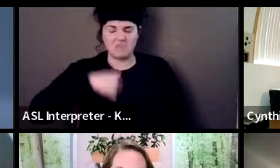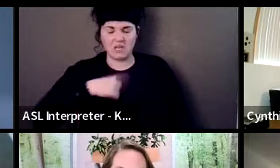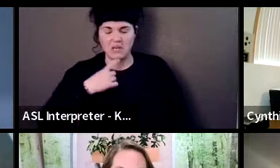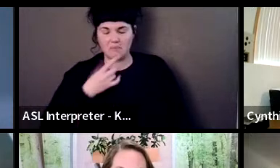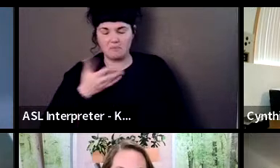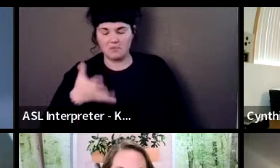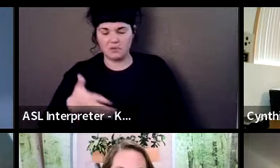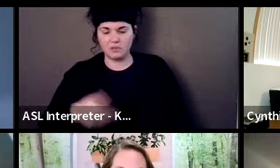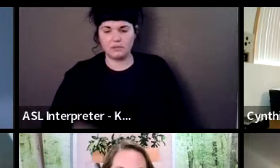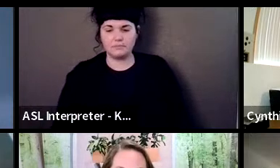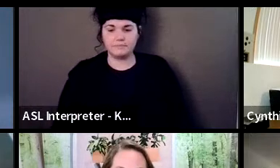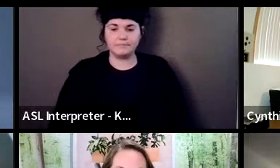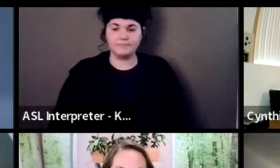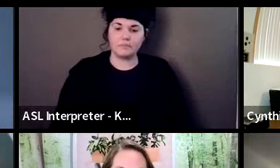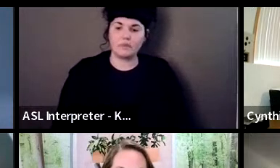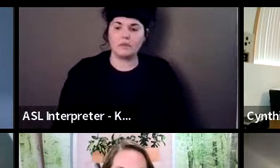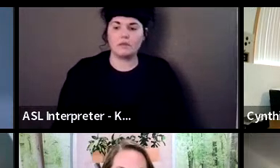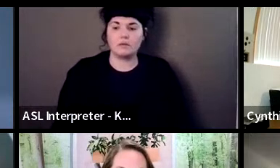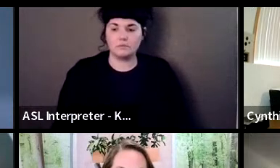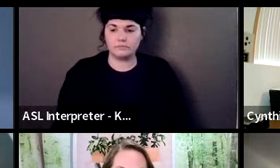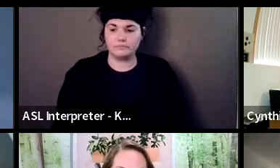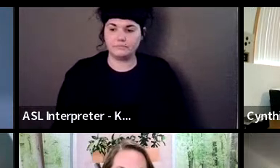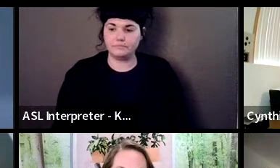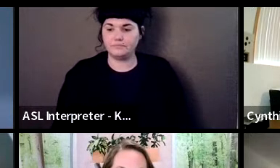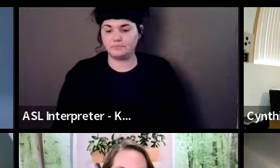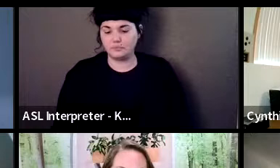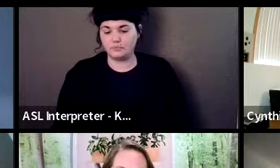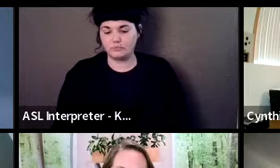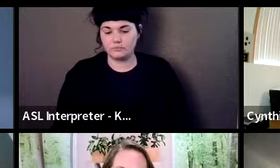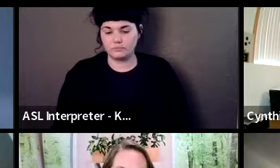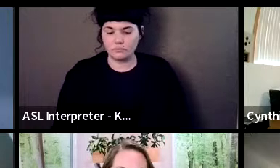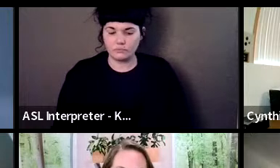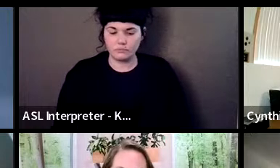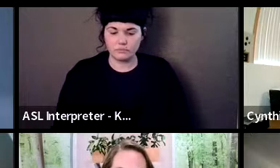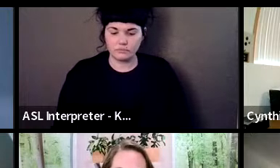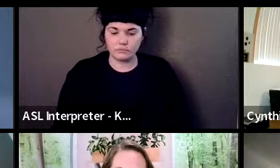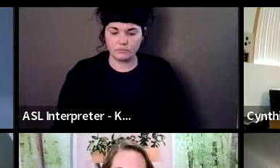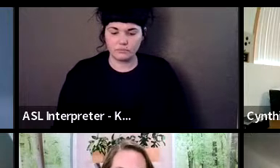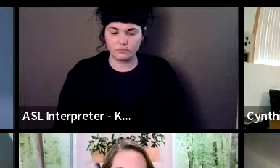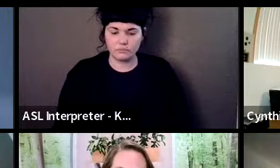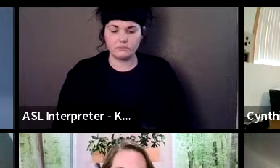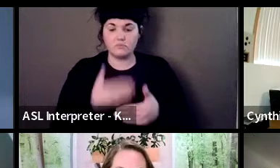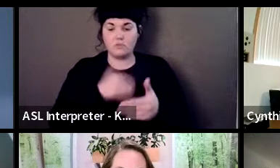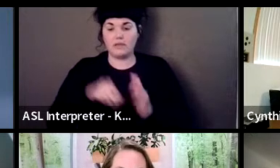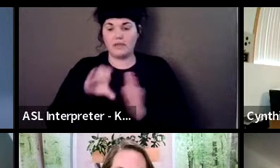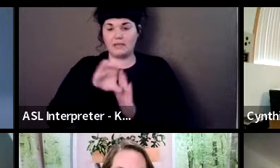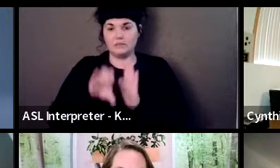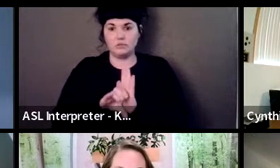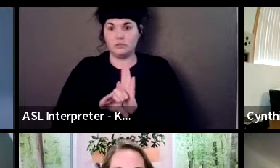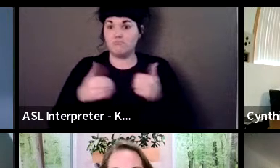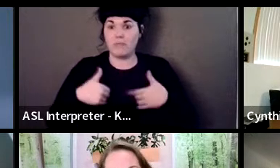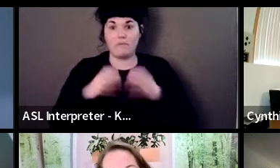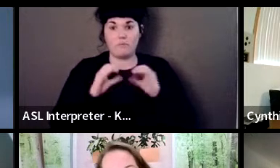pursuant to the Constitution, and there was, I'll say there is no agreement on how this is going to